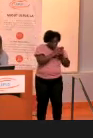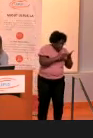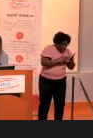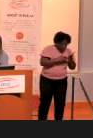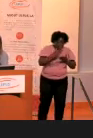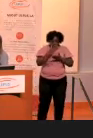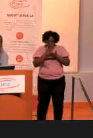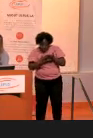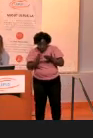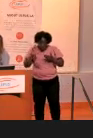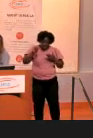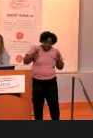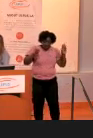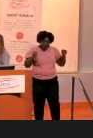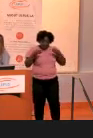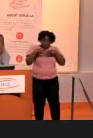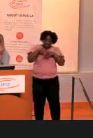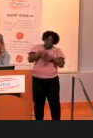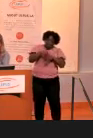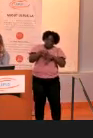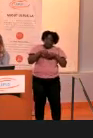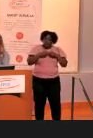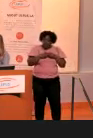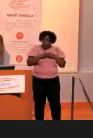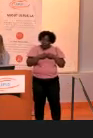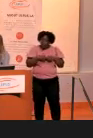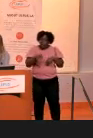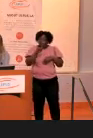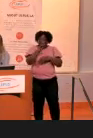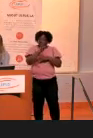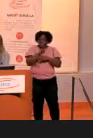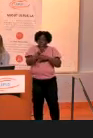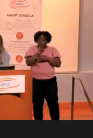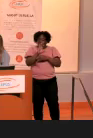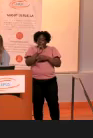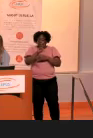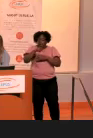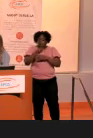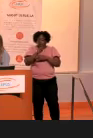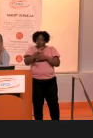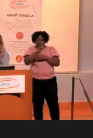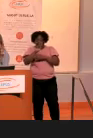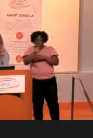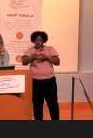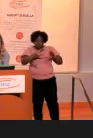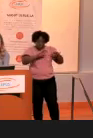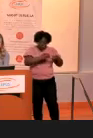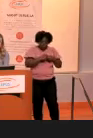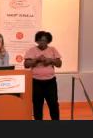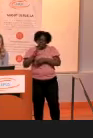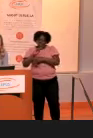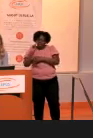about 50% in the mycophenolate group and about 30% in